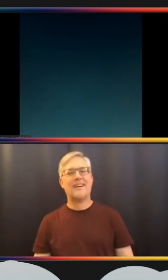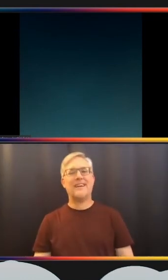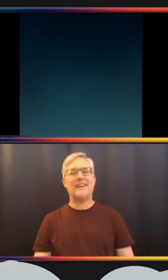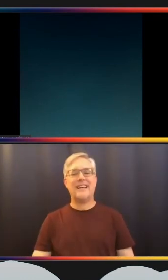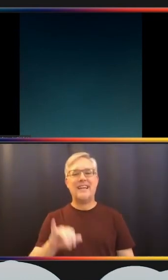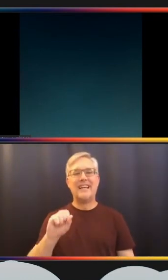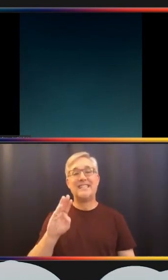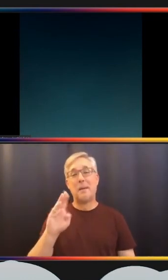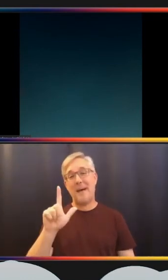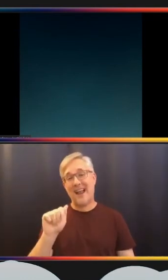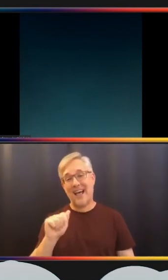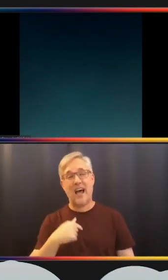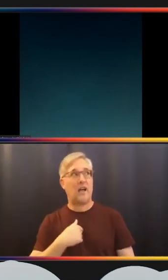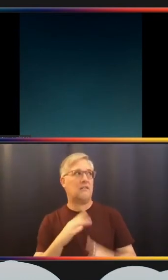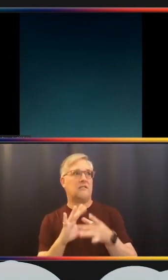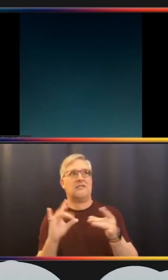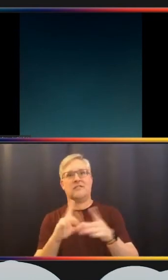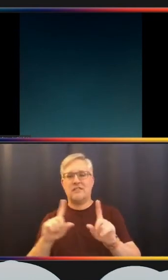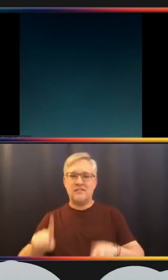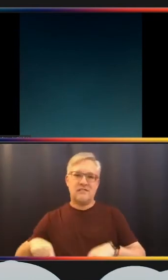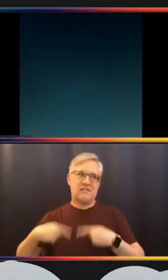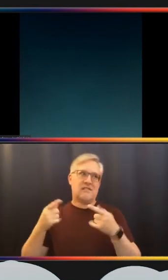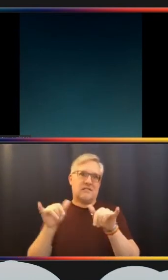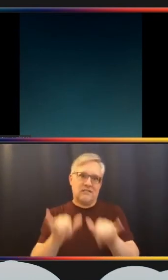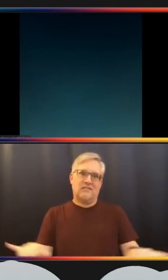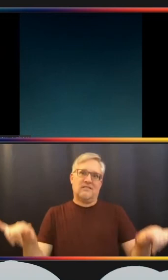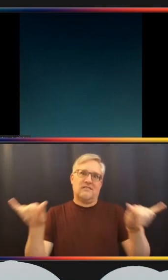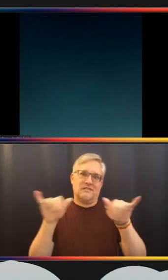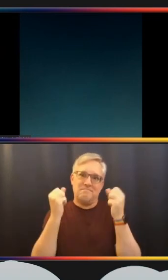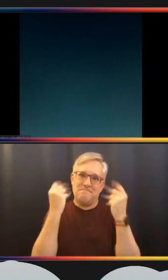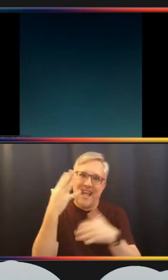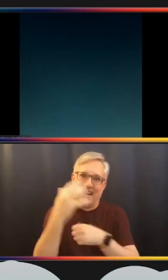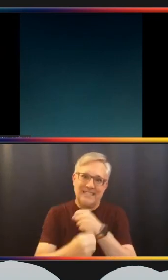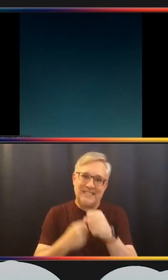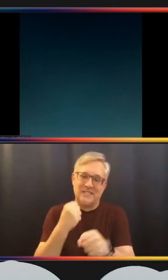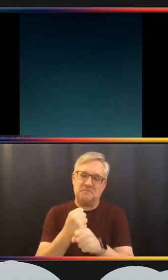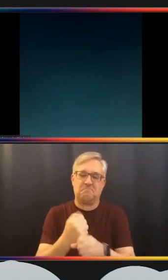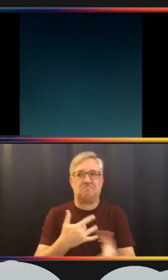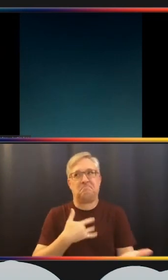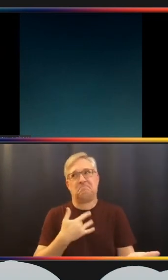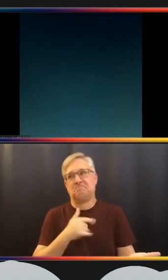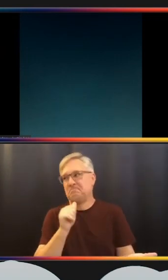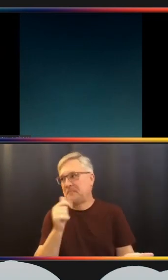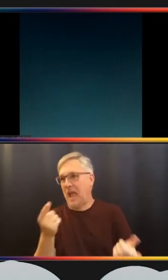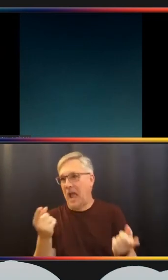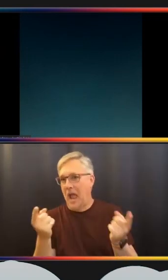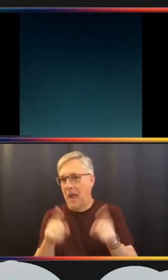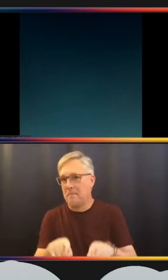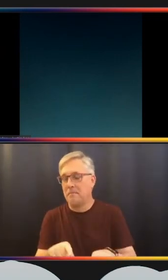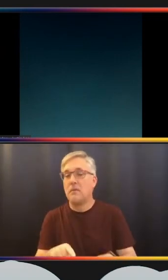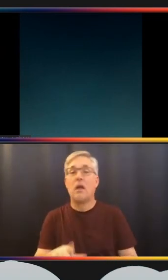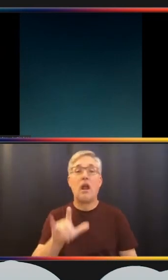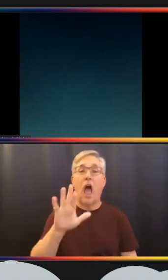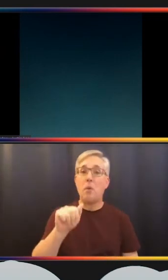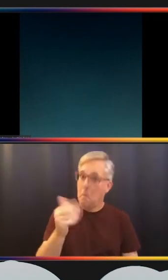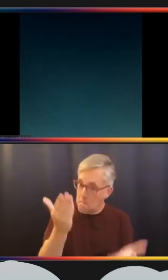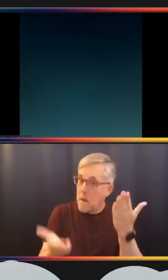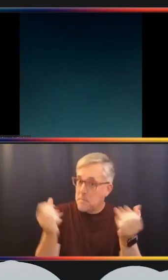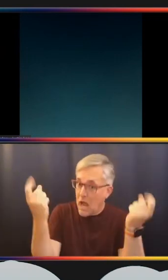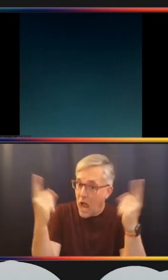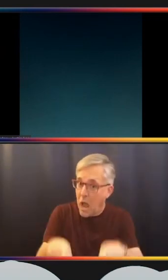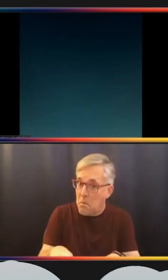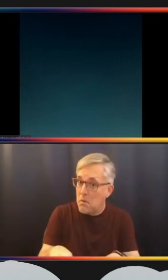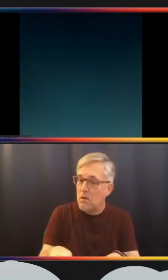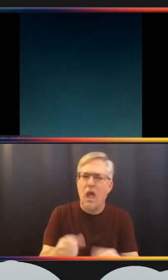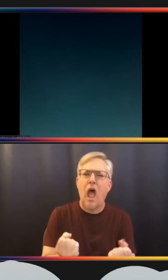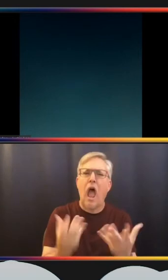the cards, but like, I will continue saying it. It could happen. How many seasons are they on now? I think 15,